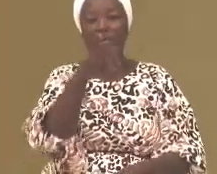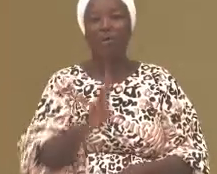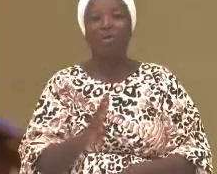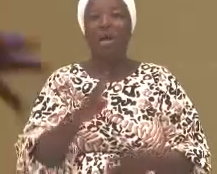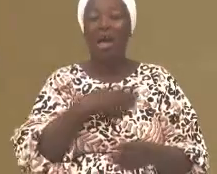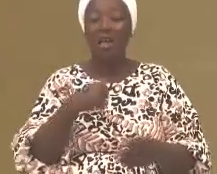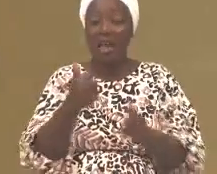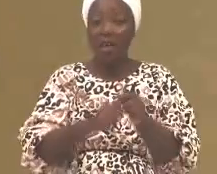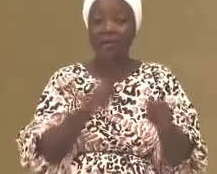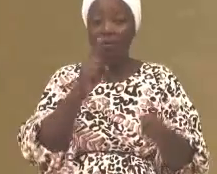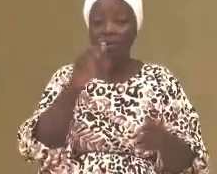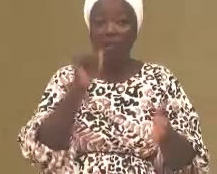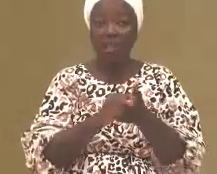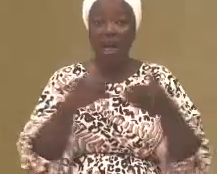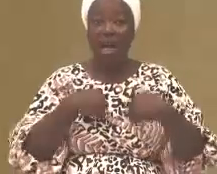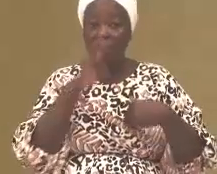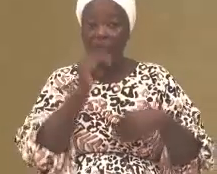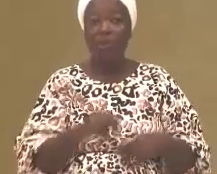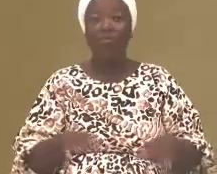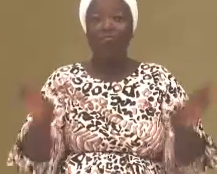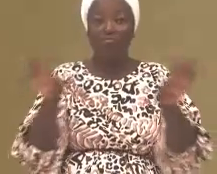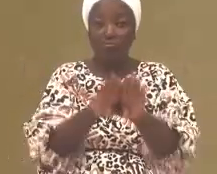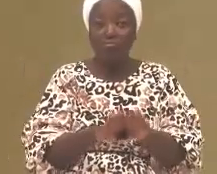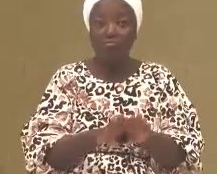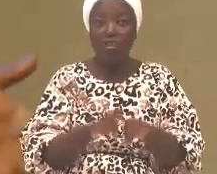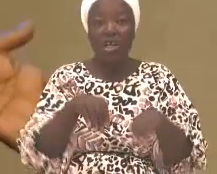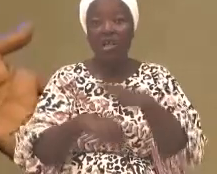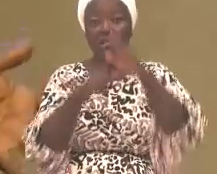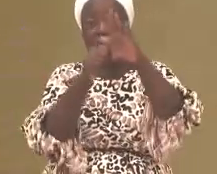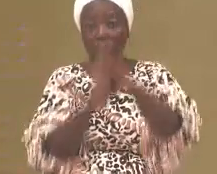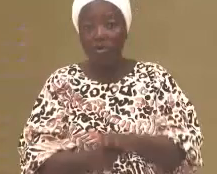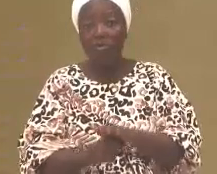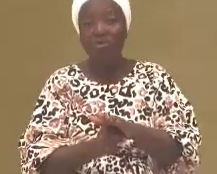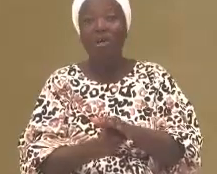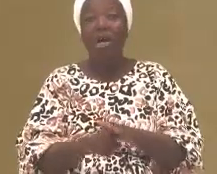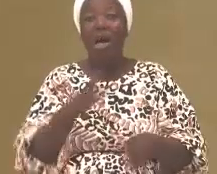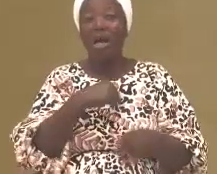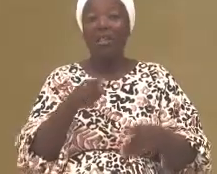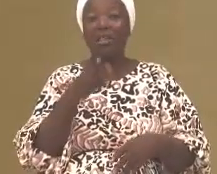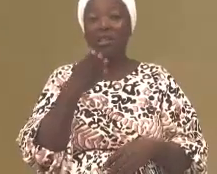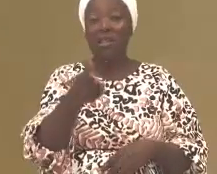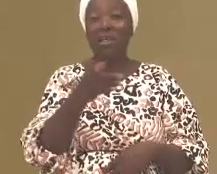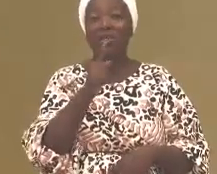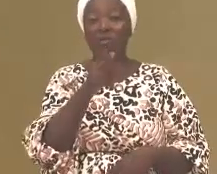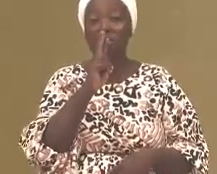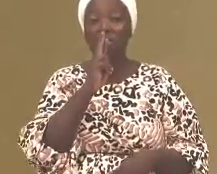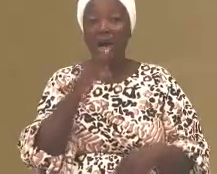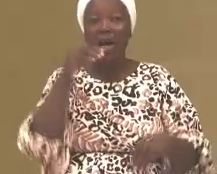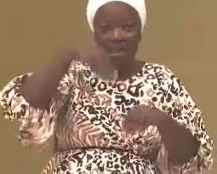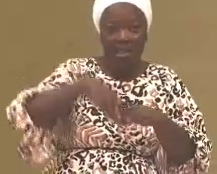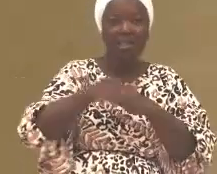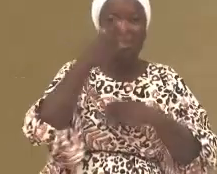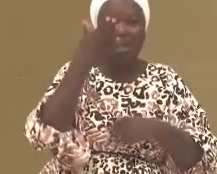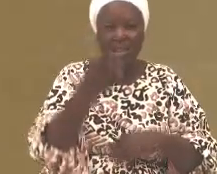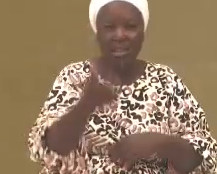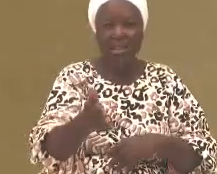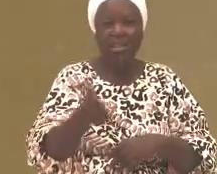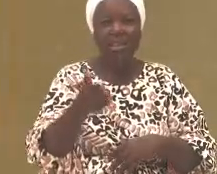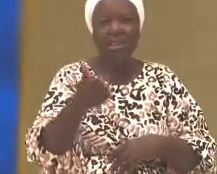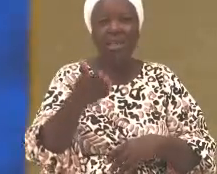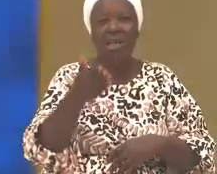that has been locked in oppression, and there you are inside there, your graves